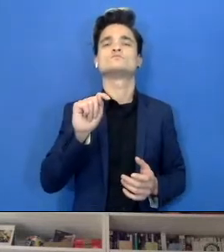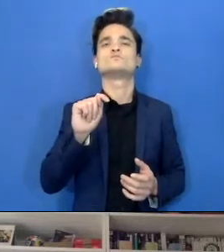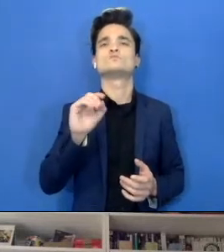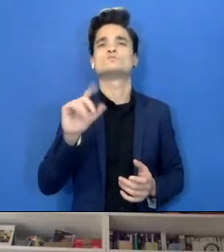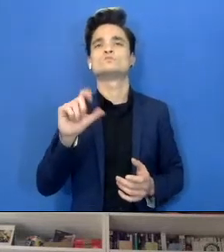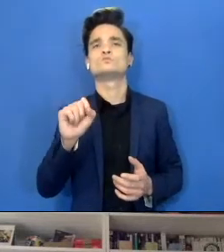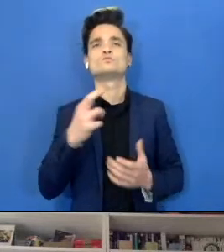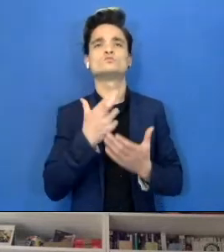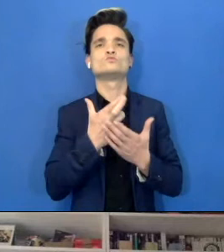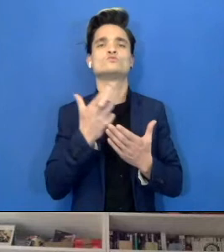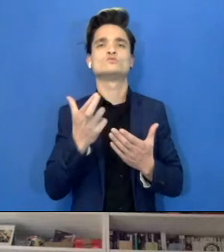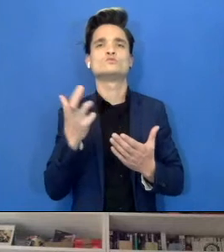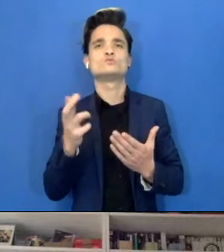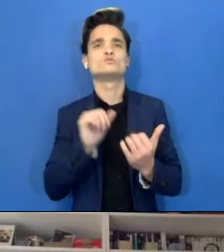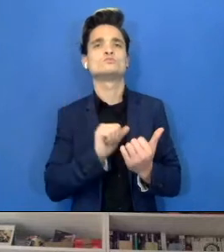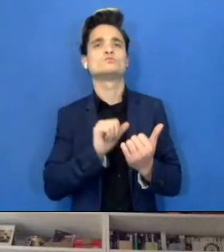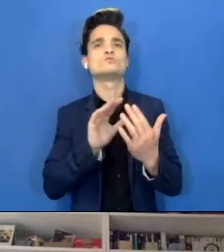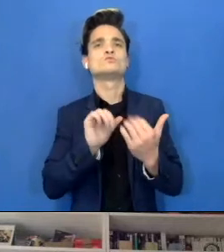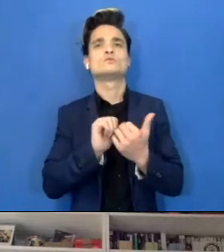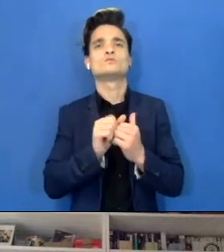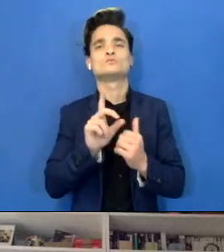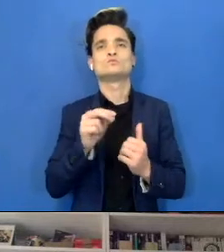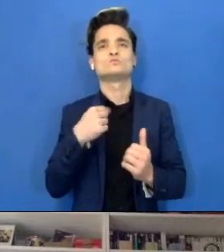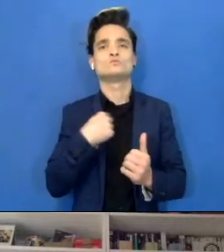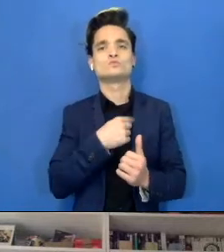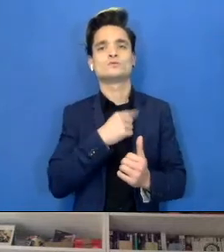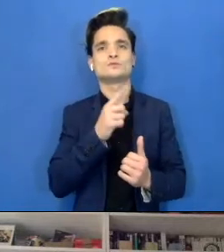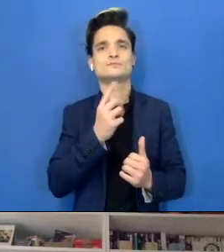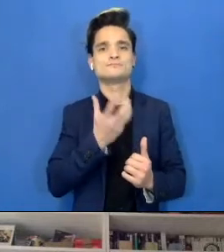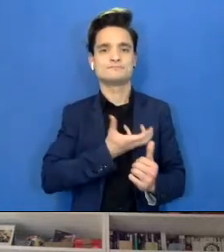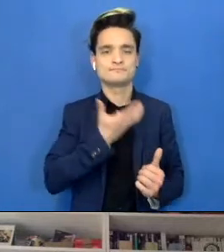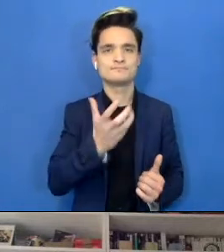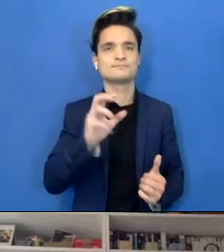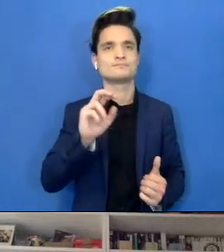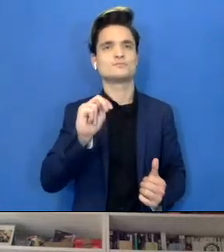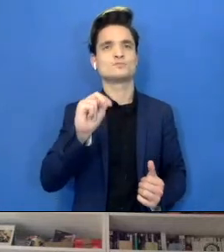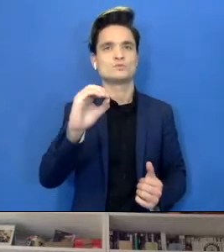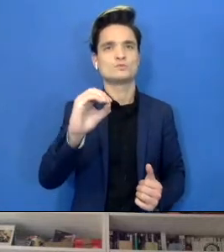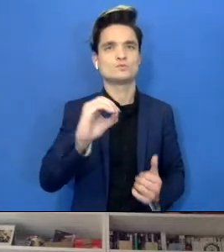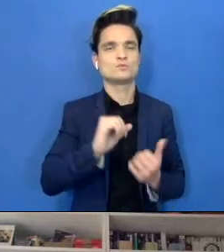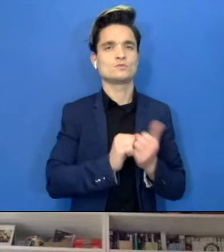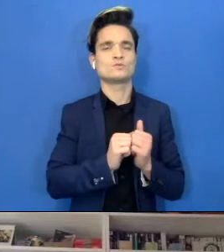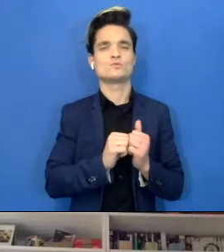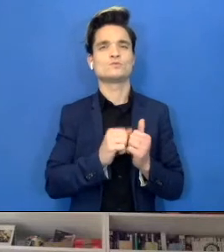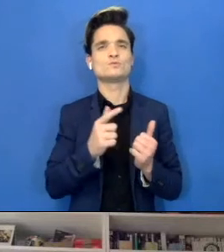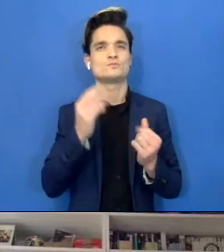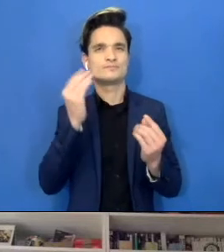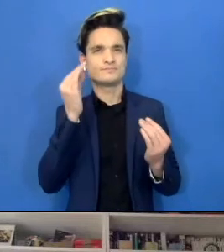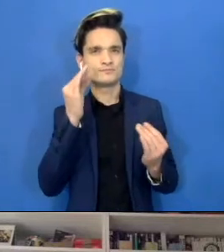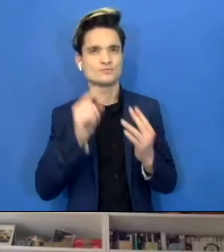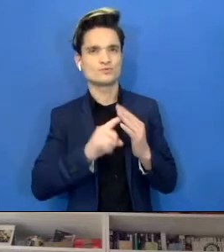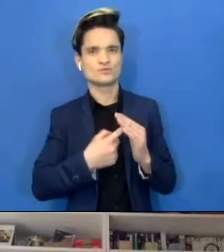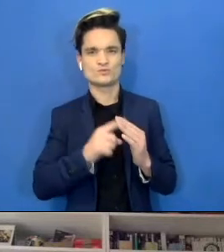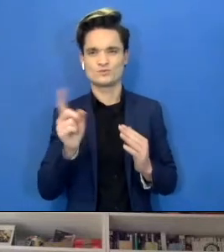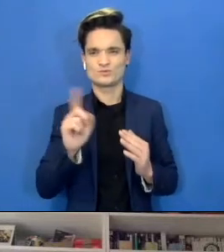to like. Okay. Where would you think where would be a good place to start? All right. So first of all, the thing you said about the